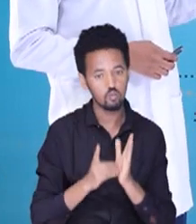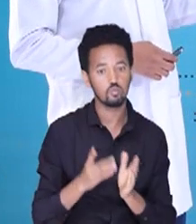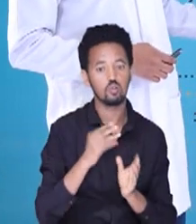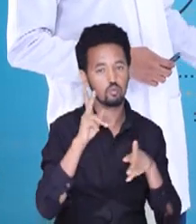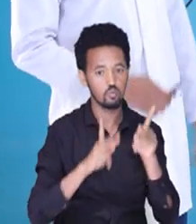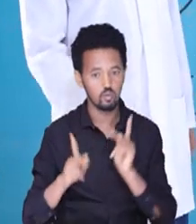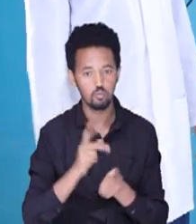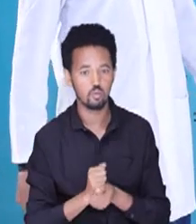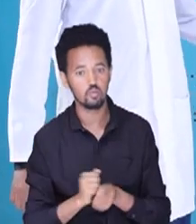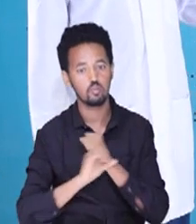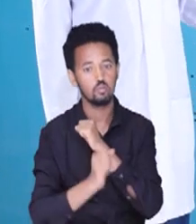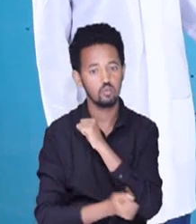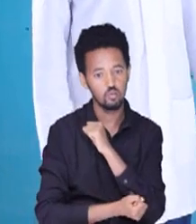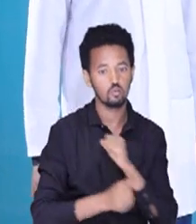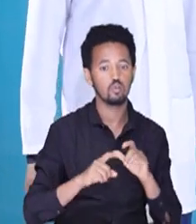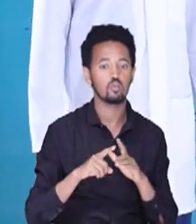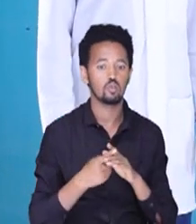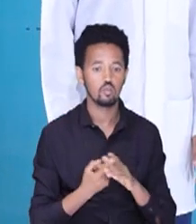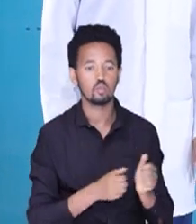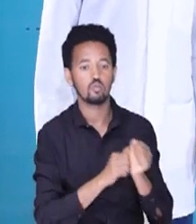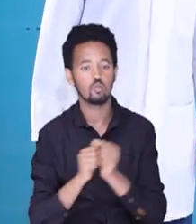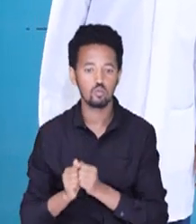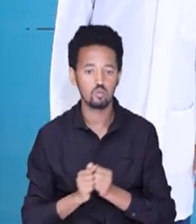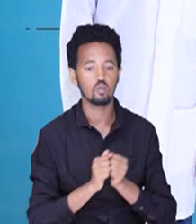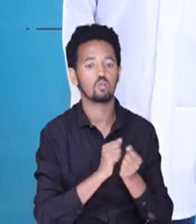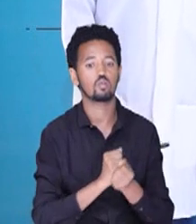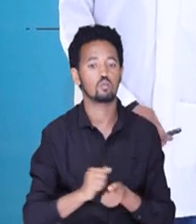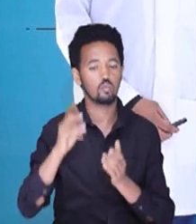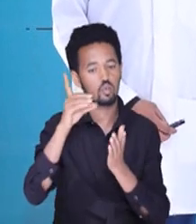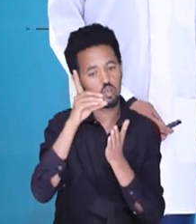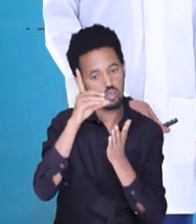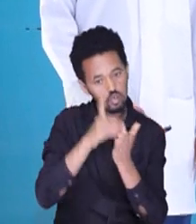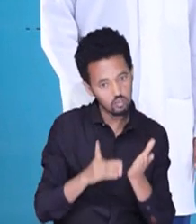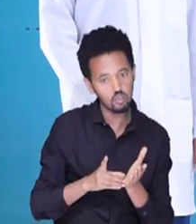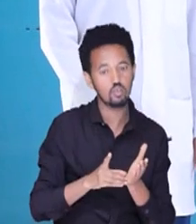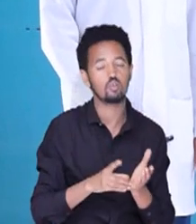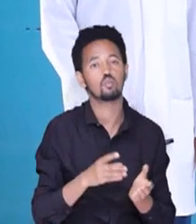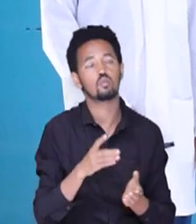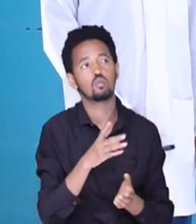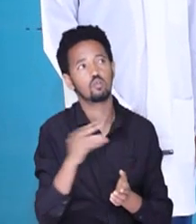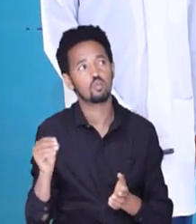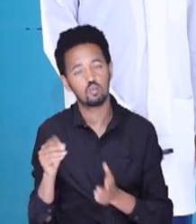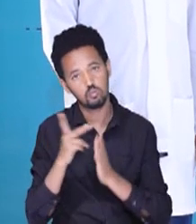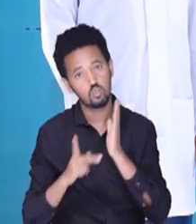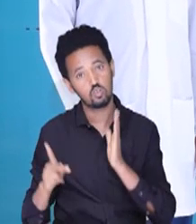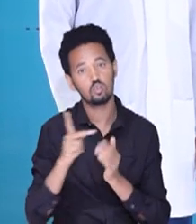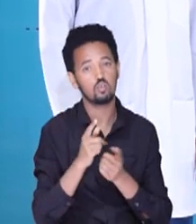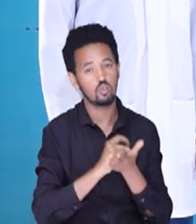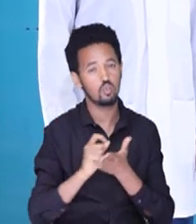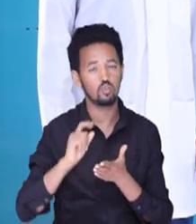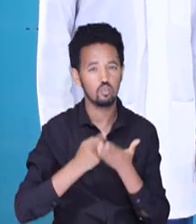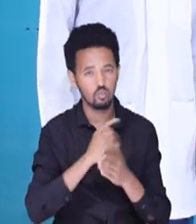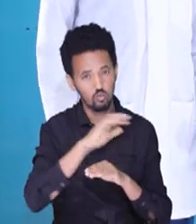people certain basic rights. It stands with Magna Carta and Pishing Right. Student,